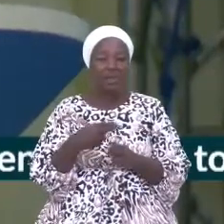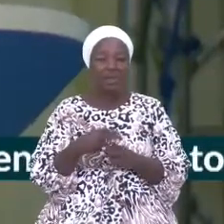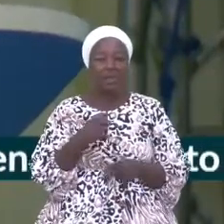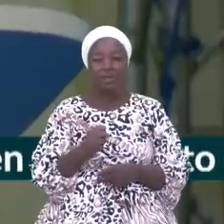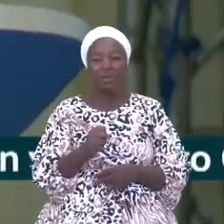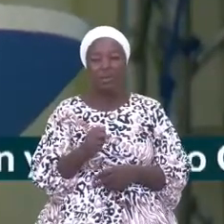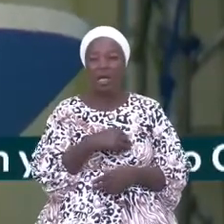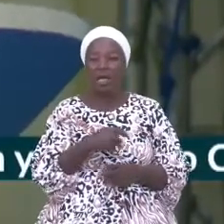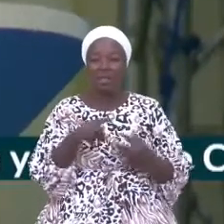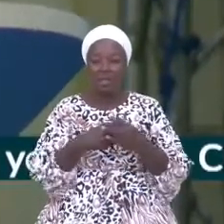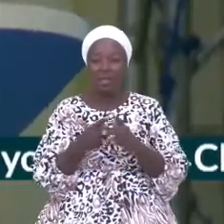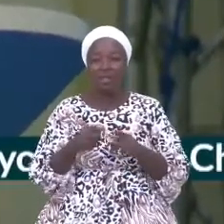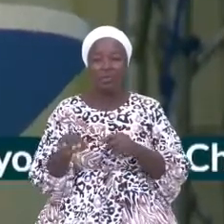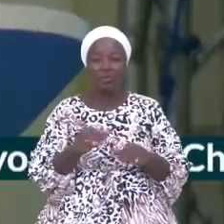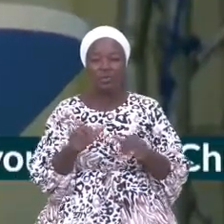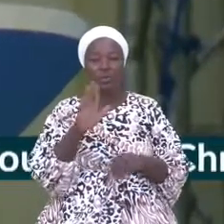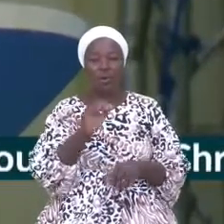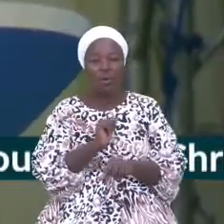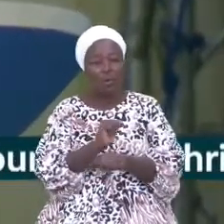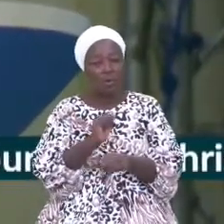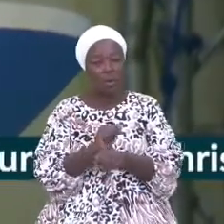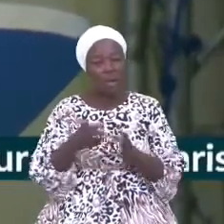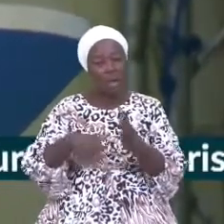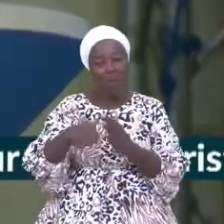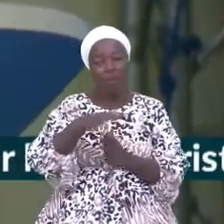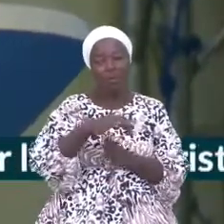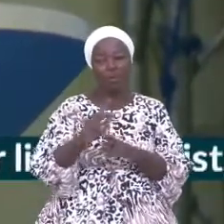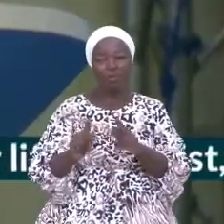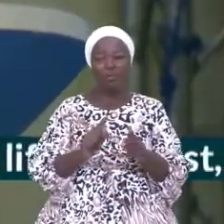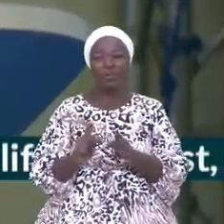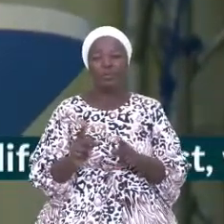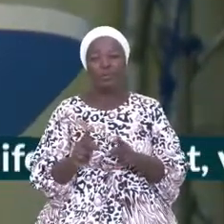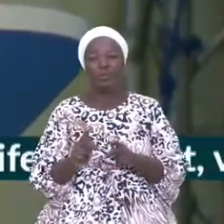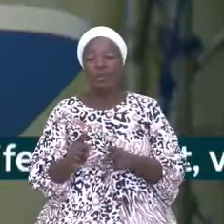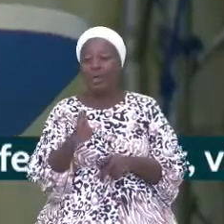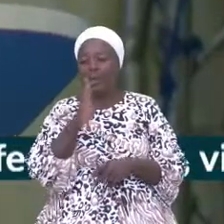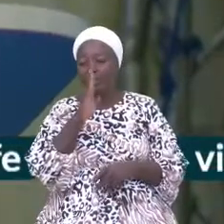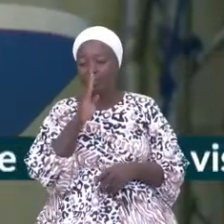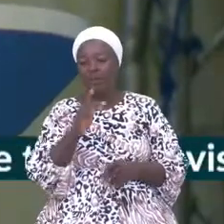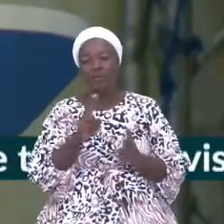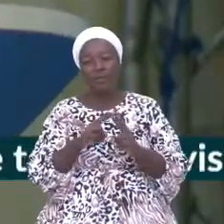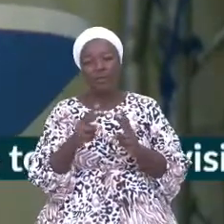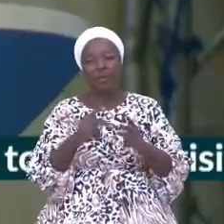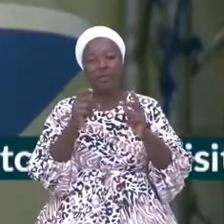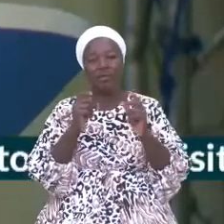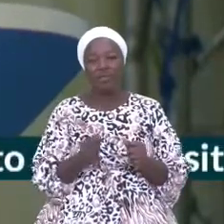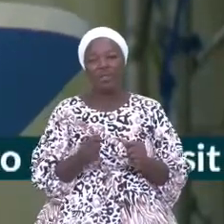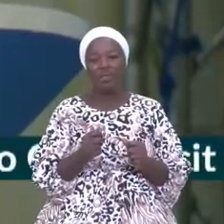begin to do your best. Be as fast as possible.